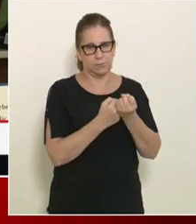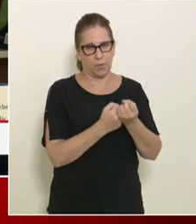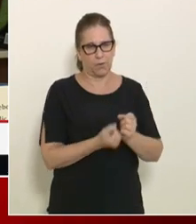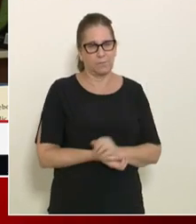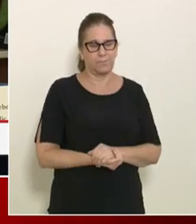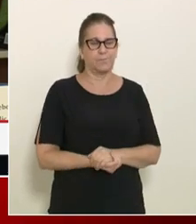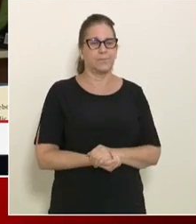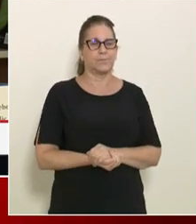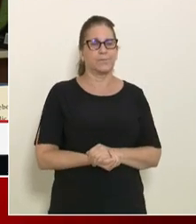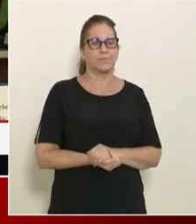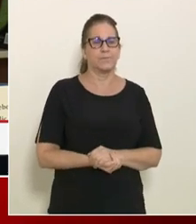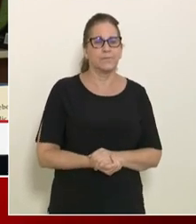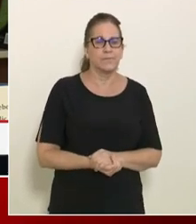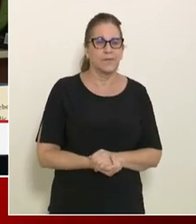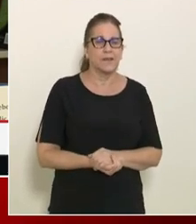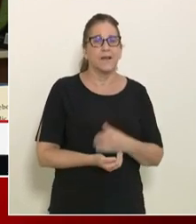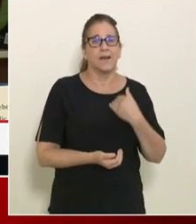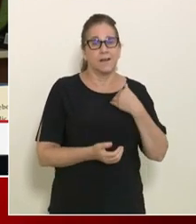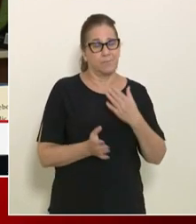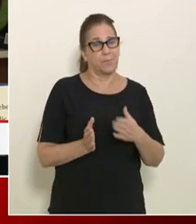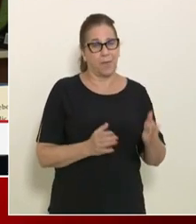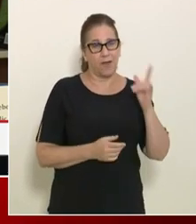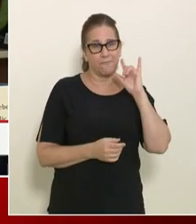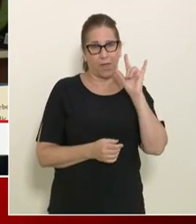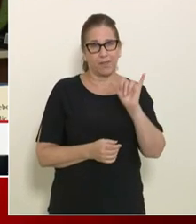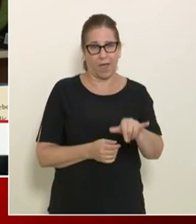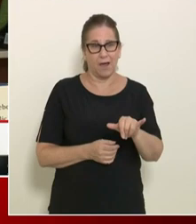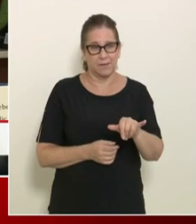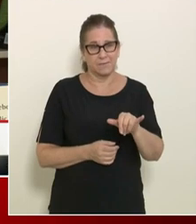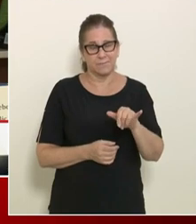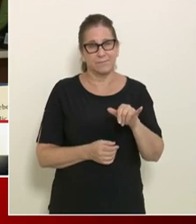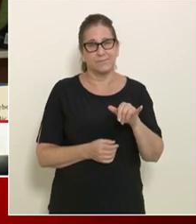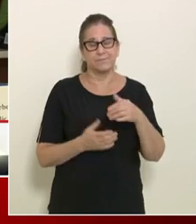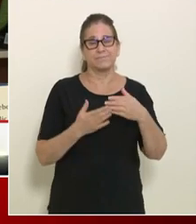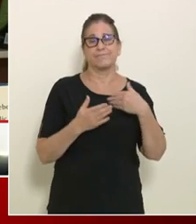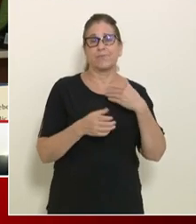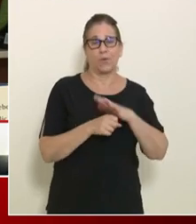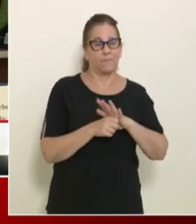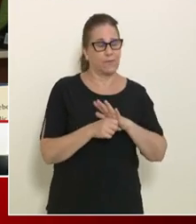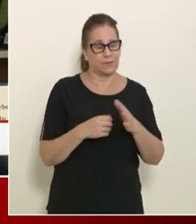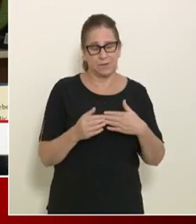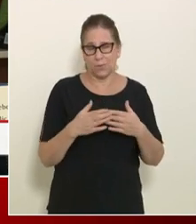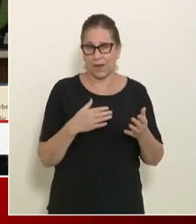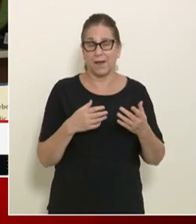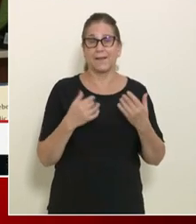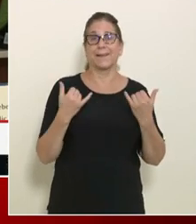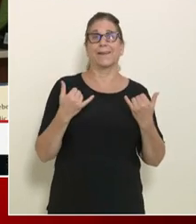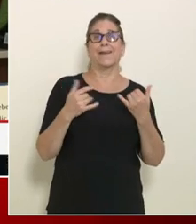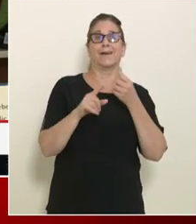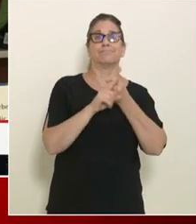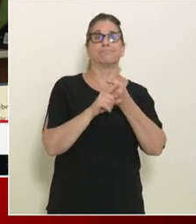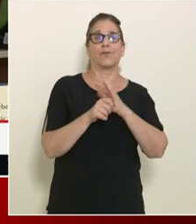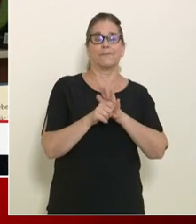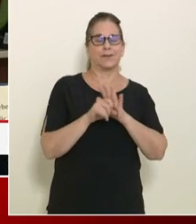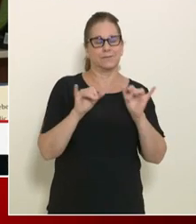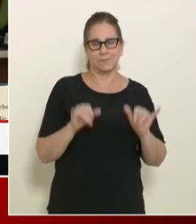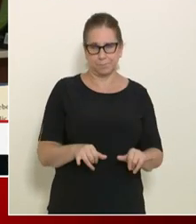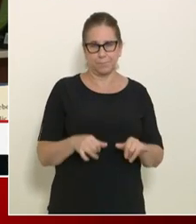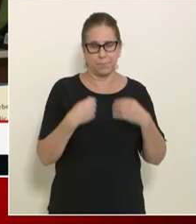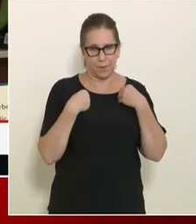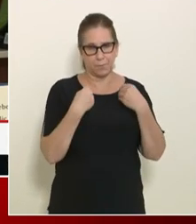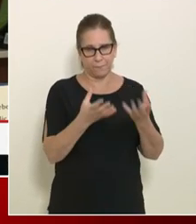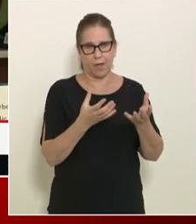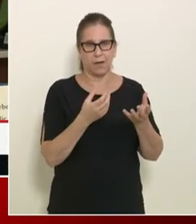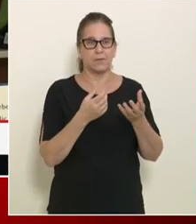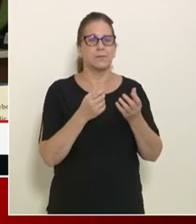have targeted efforts for those students and families to ensure that they're off to a great start. And like I said earlier, we'll continue to monitor attendance on a